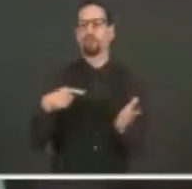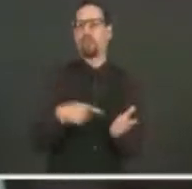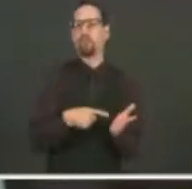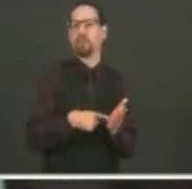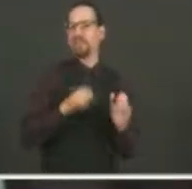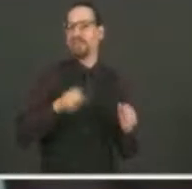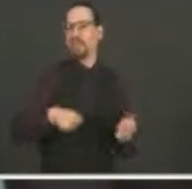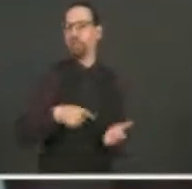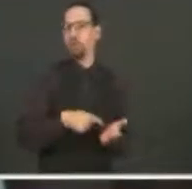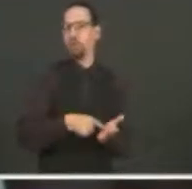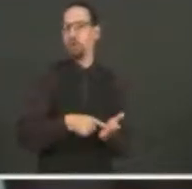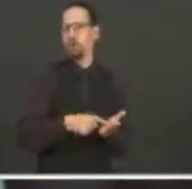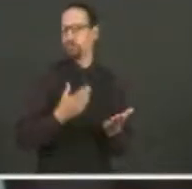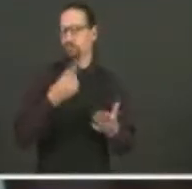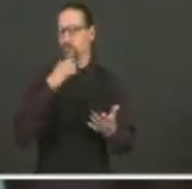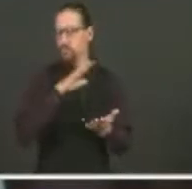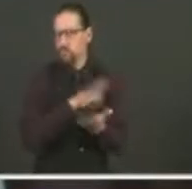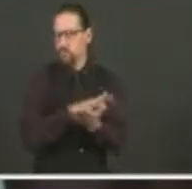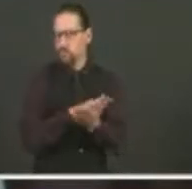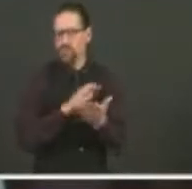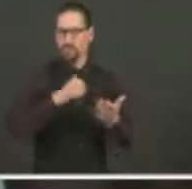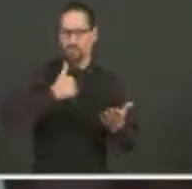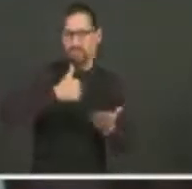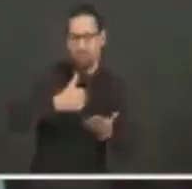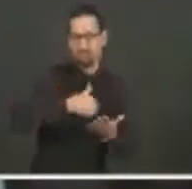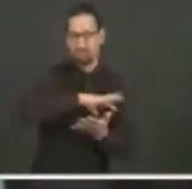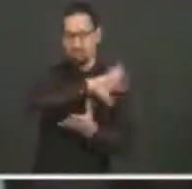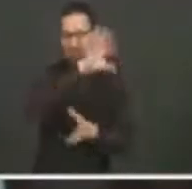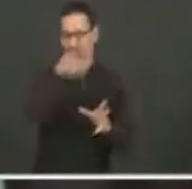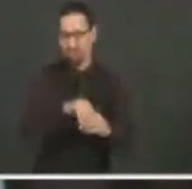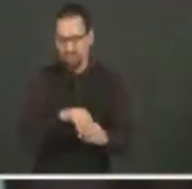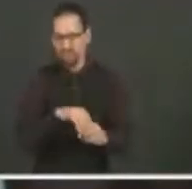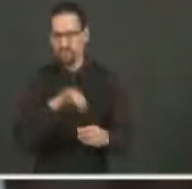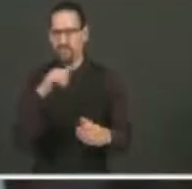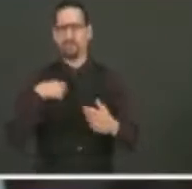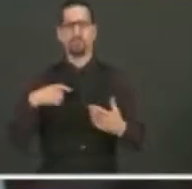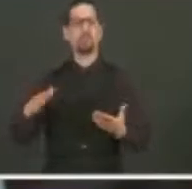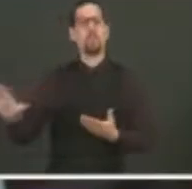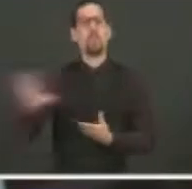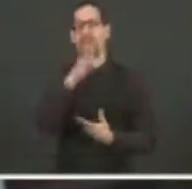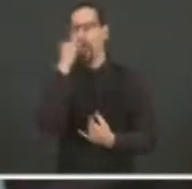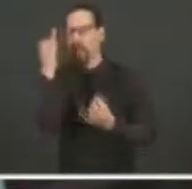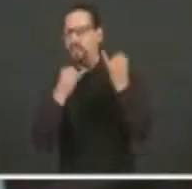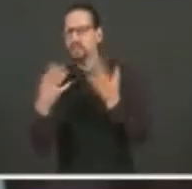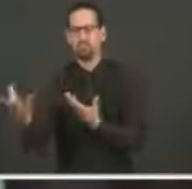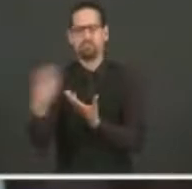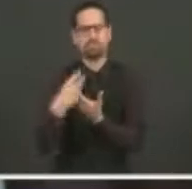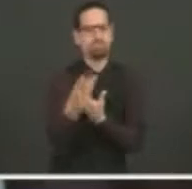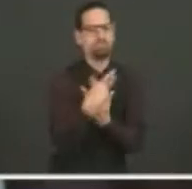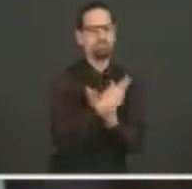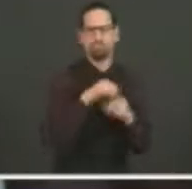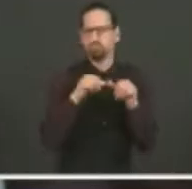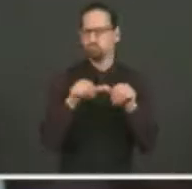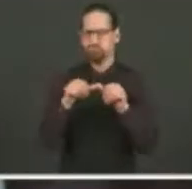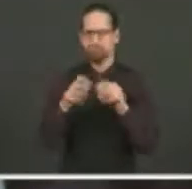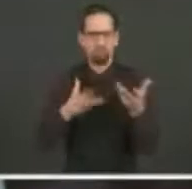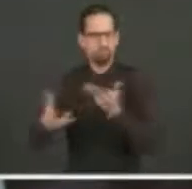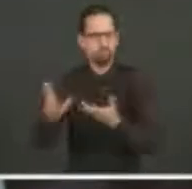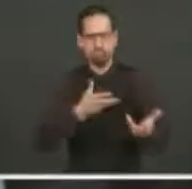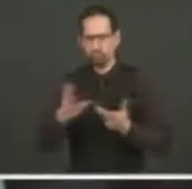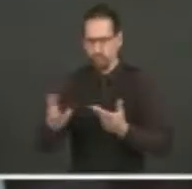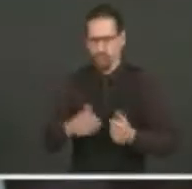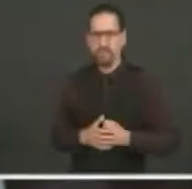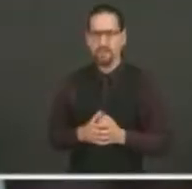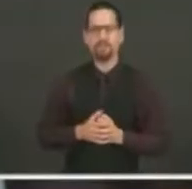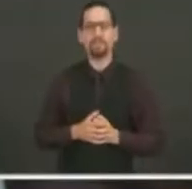It's also going to require our school districts to have contingency plans. So full in-person learning for nearly